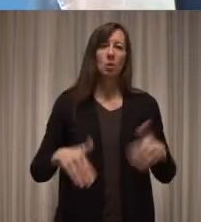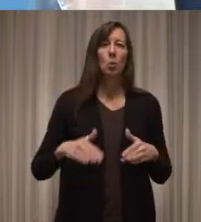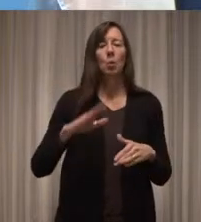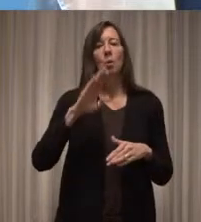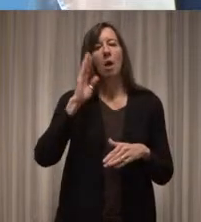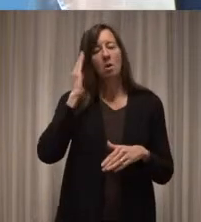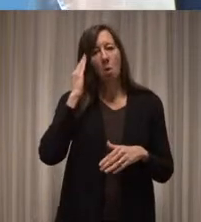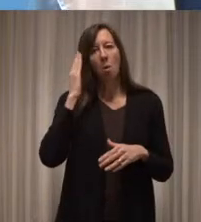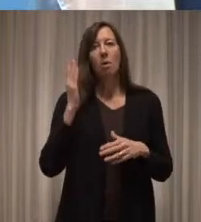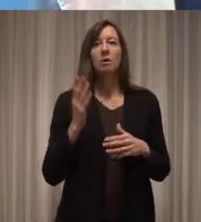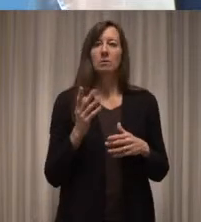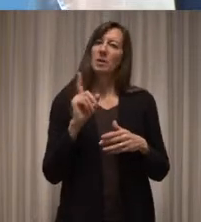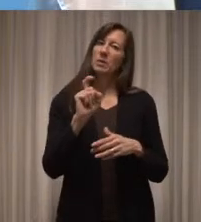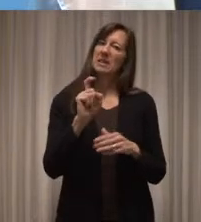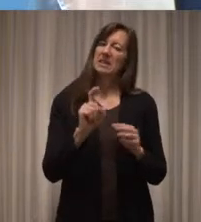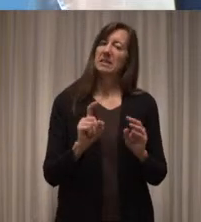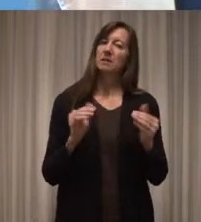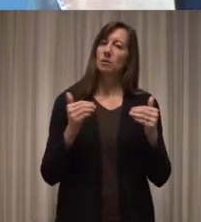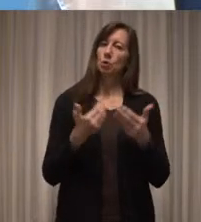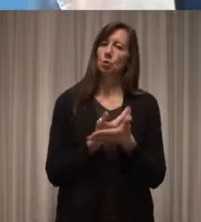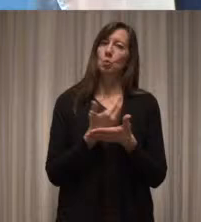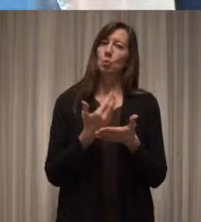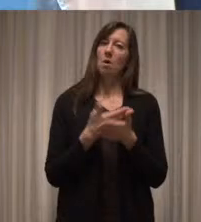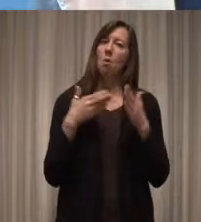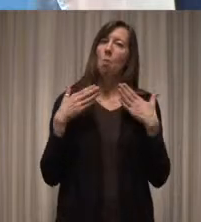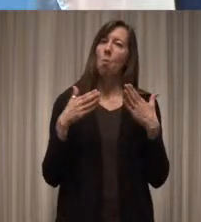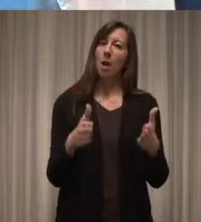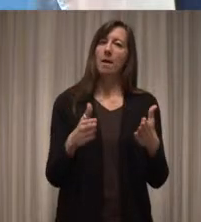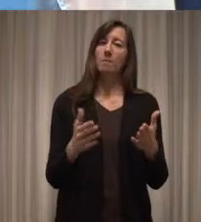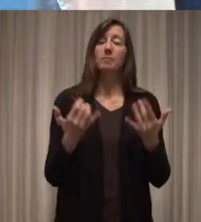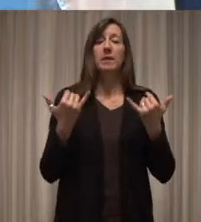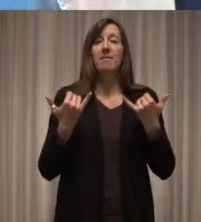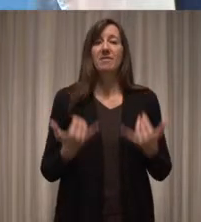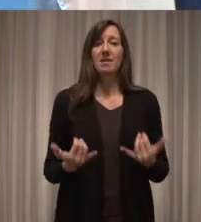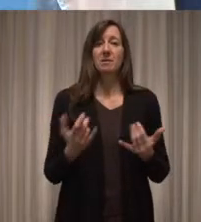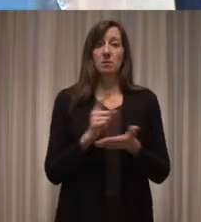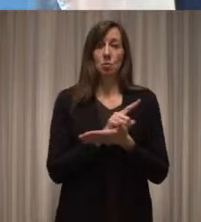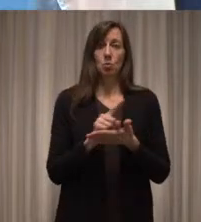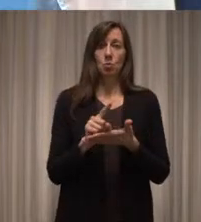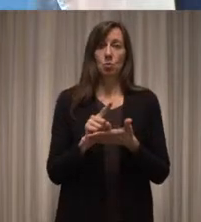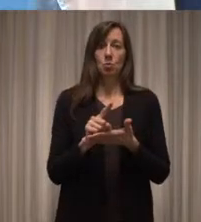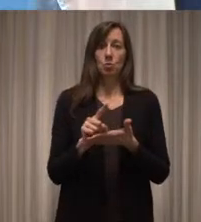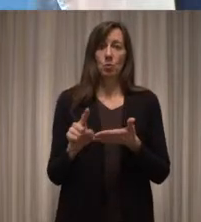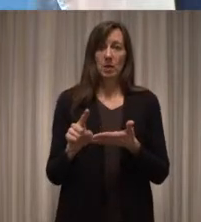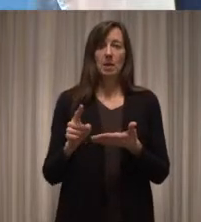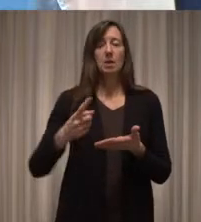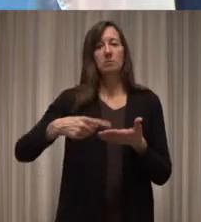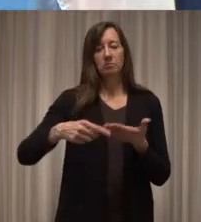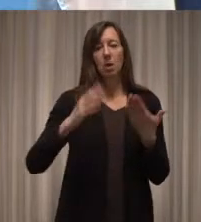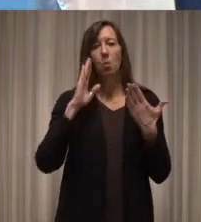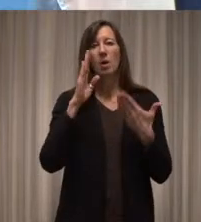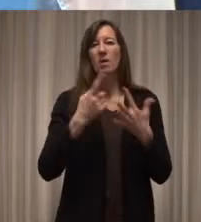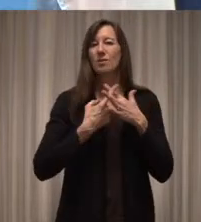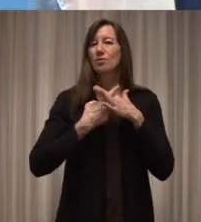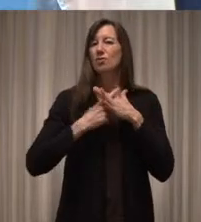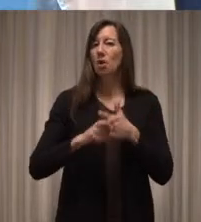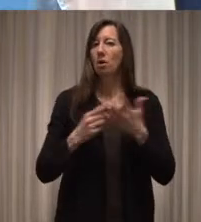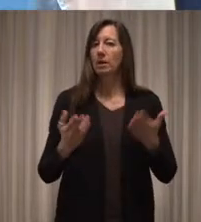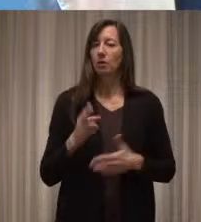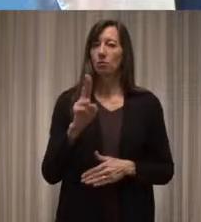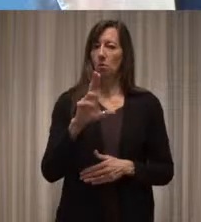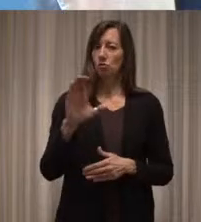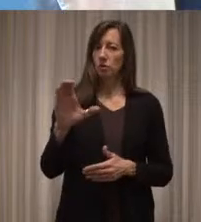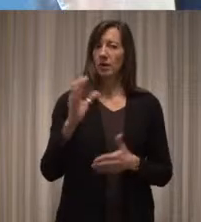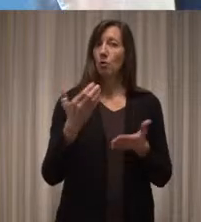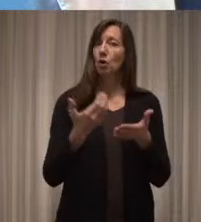I'm going to talk about a new approach that we're going to take here starting next week in Ulster County. It's not going to